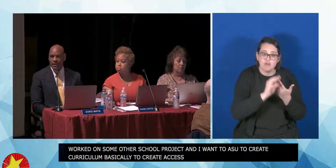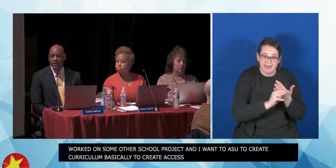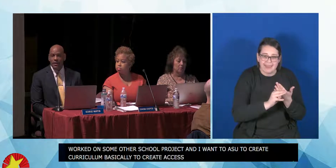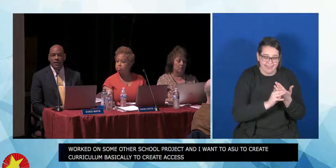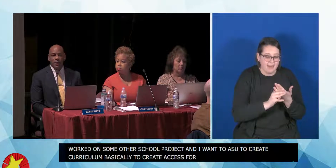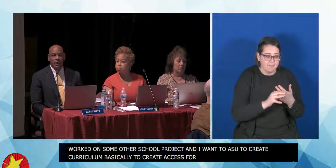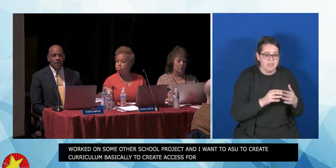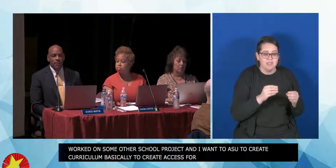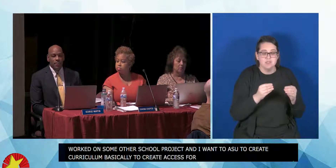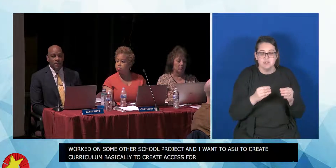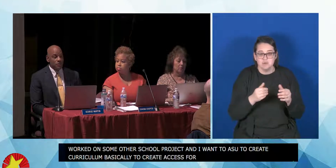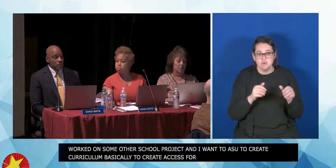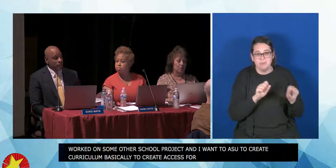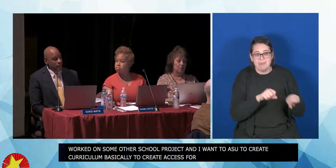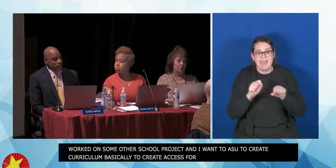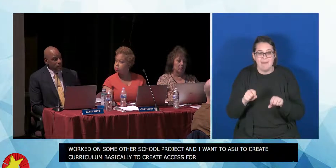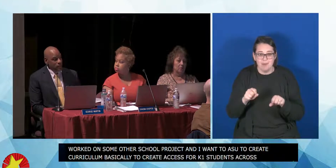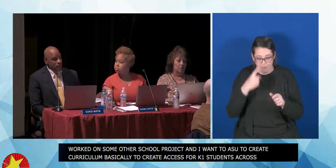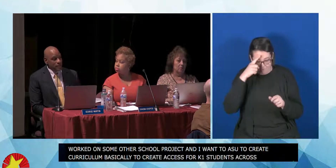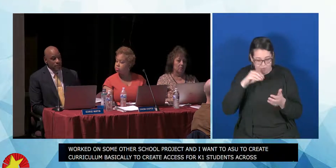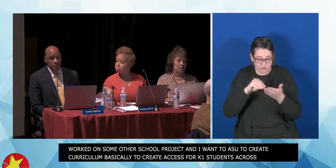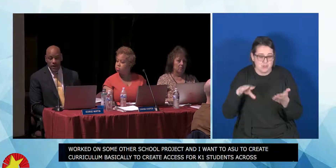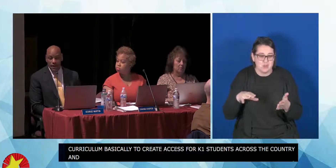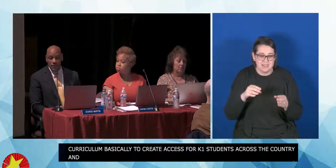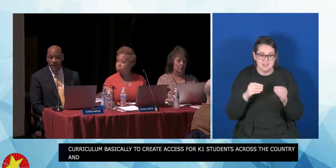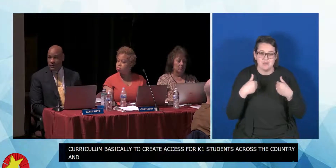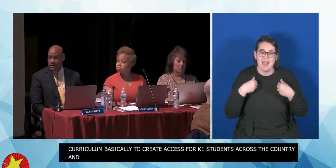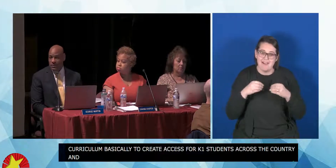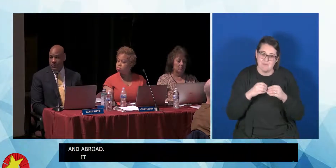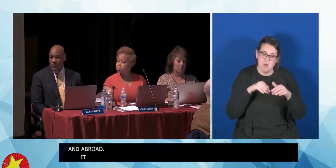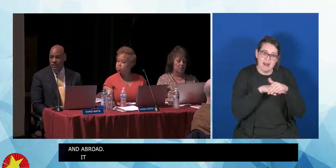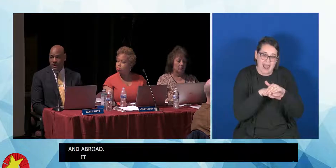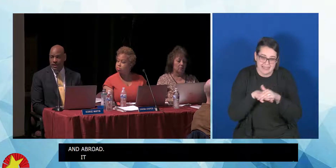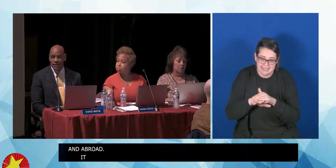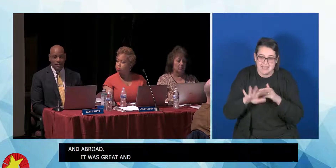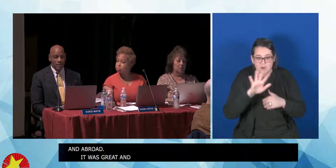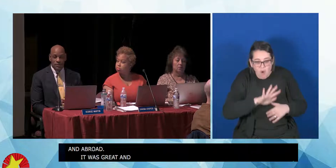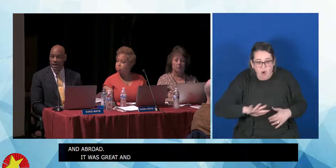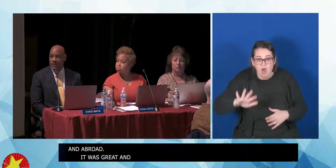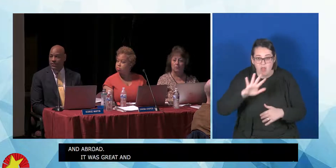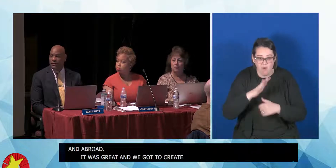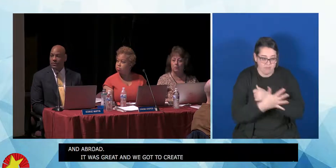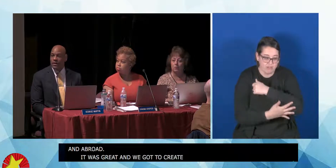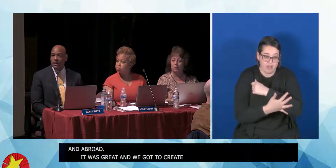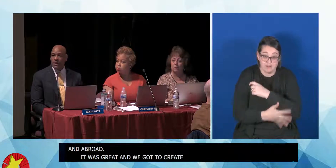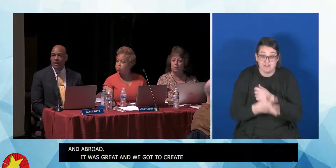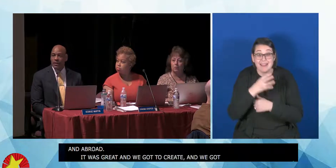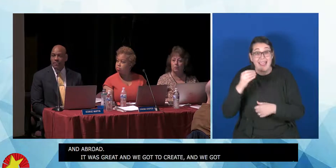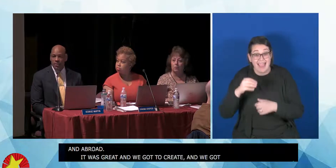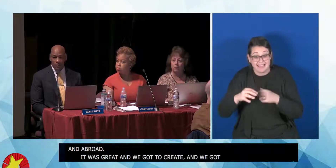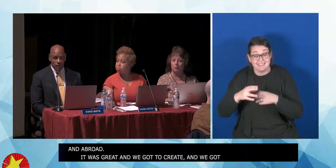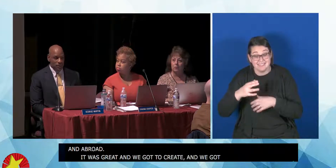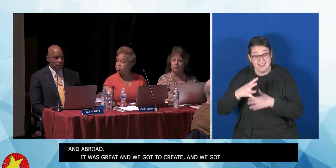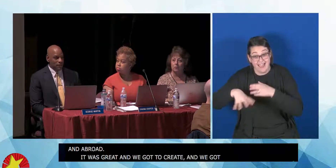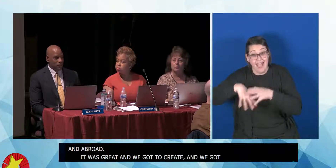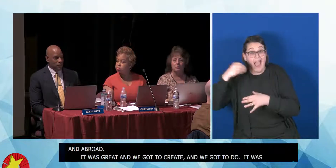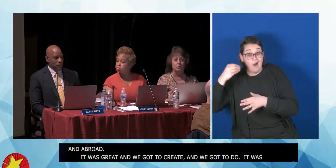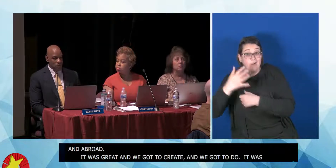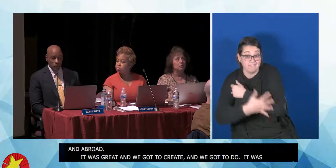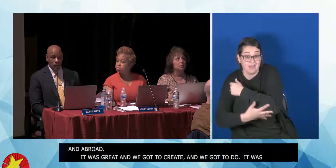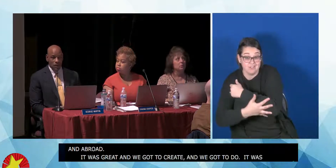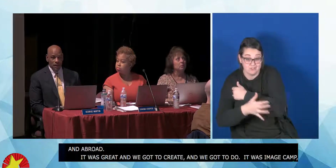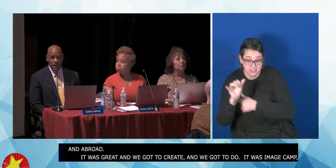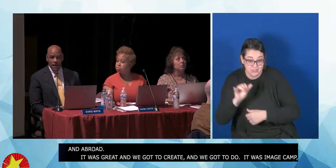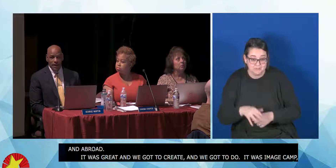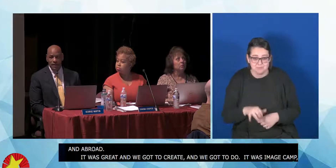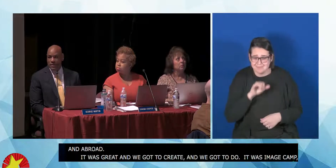abroad. It was great. We got to create, we got to do. It was magical. But for me, if you